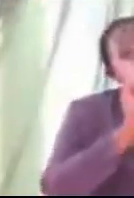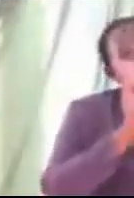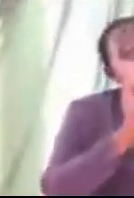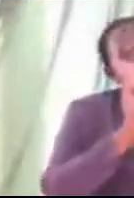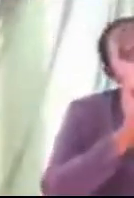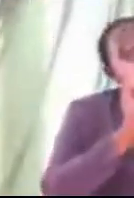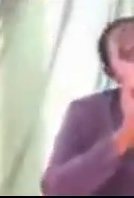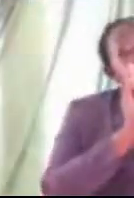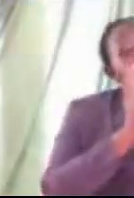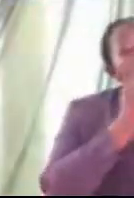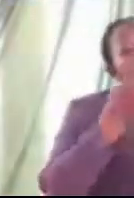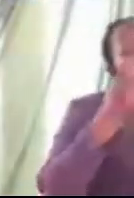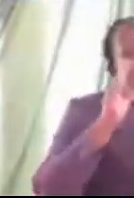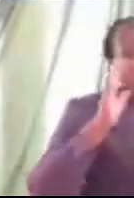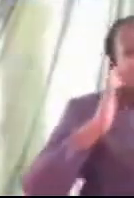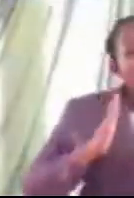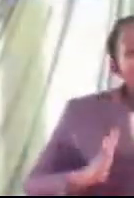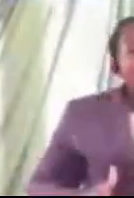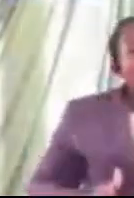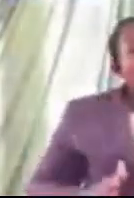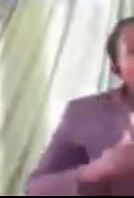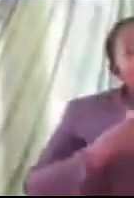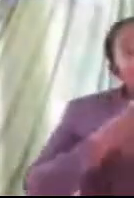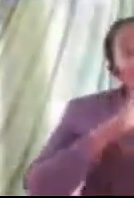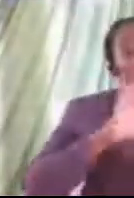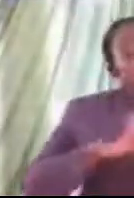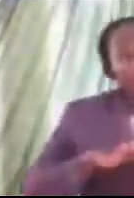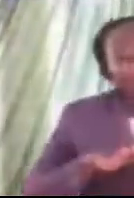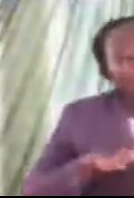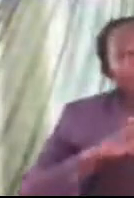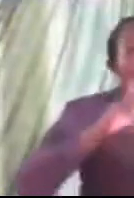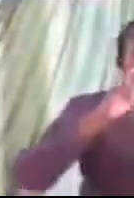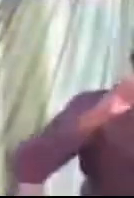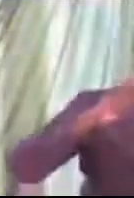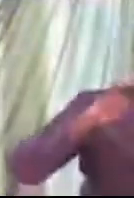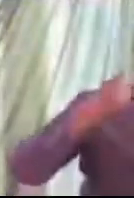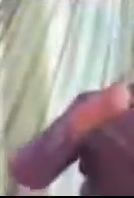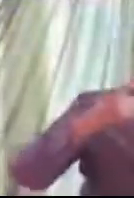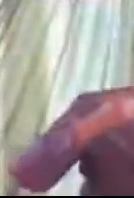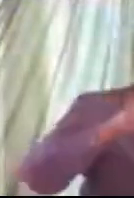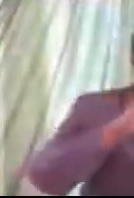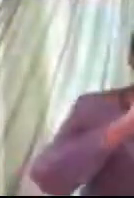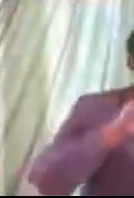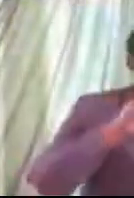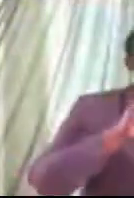of a man or a woman, the experiences are what mold you, isn't it?